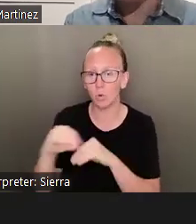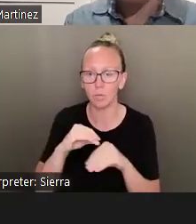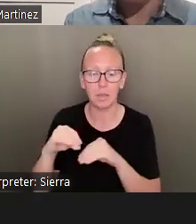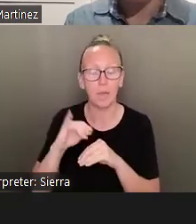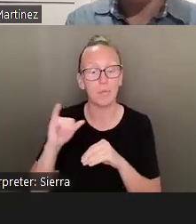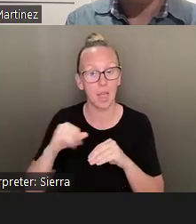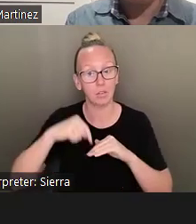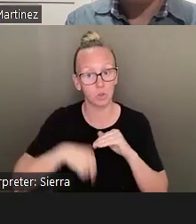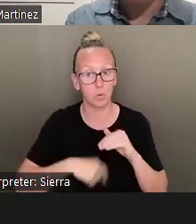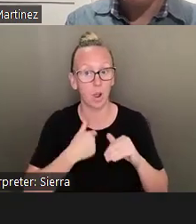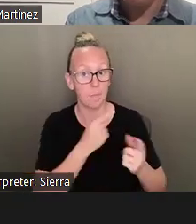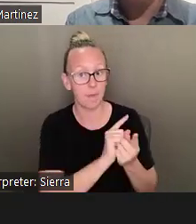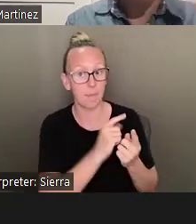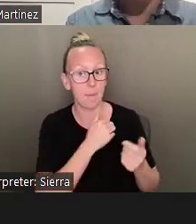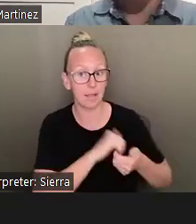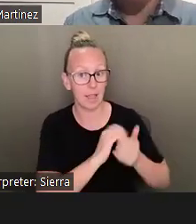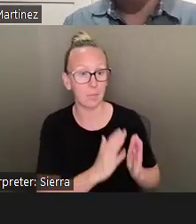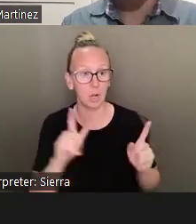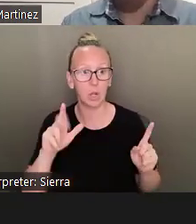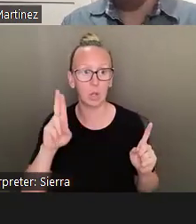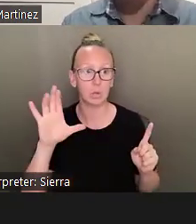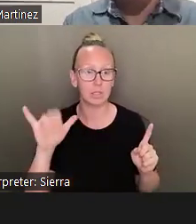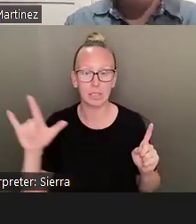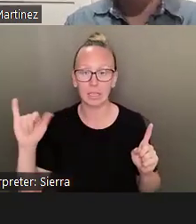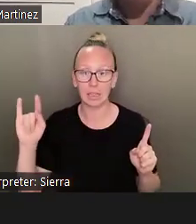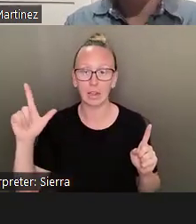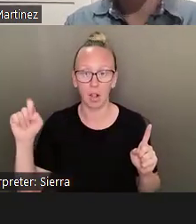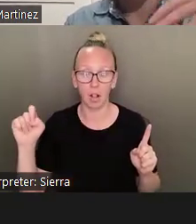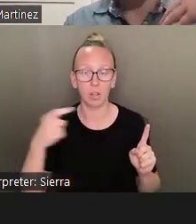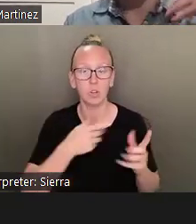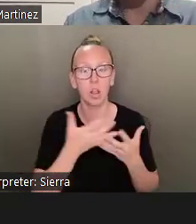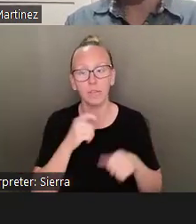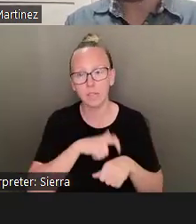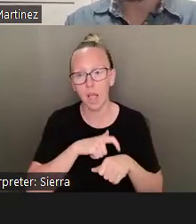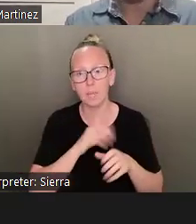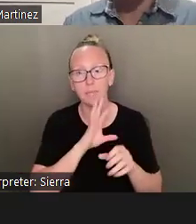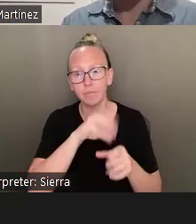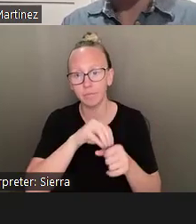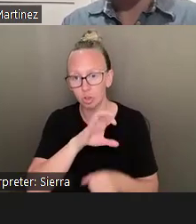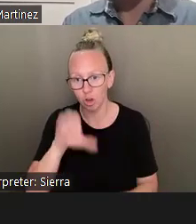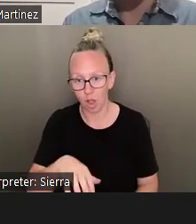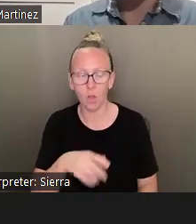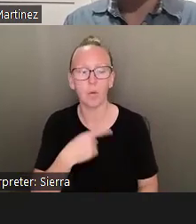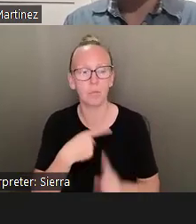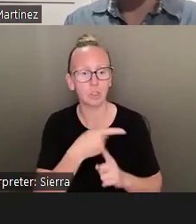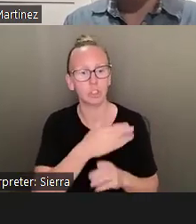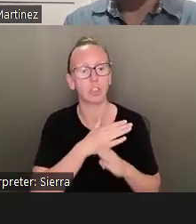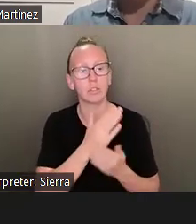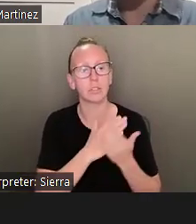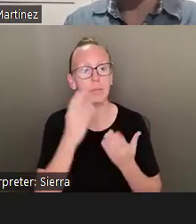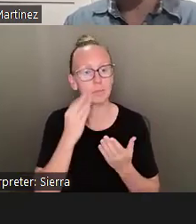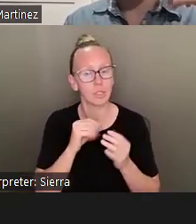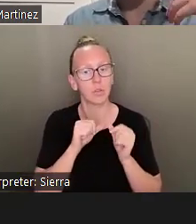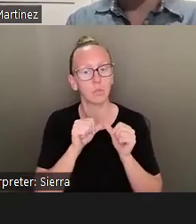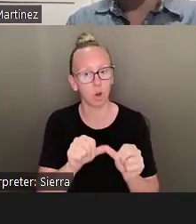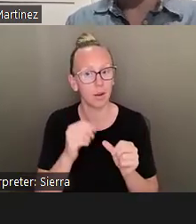collaborator, Lucy Little, who also spent a lot of time in Chicago and also shares some of the experiences of chronic